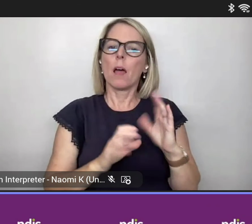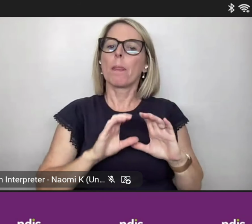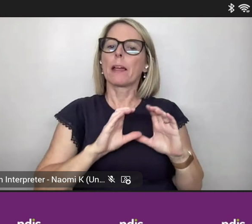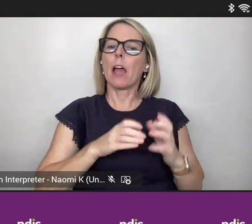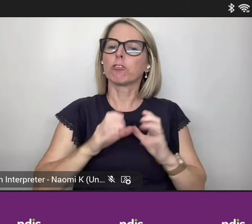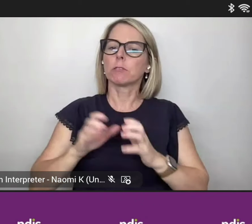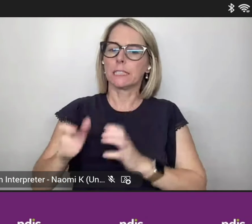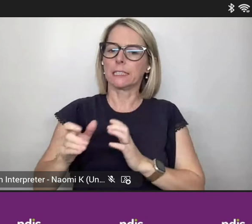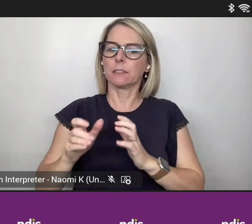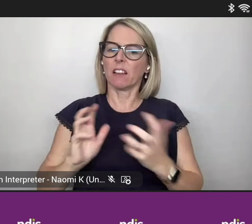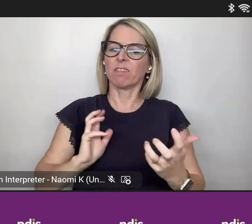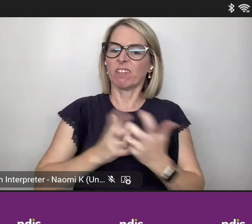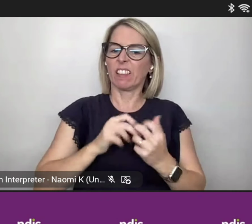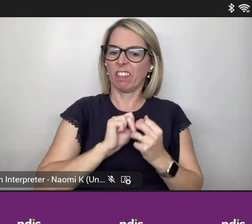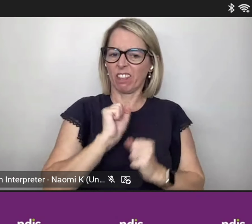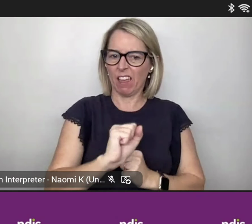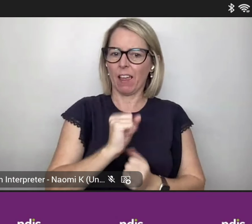their eligibility.